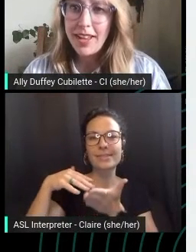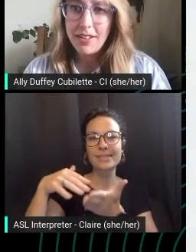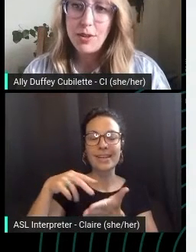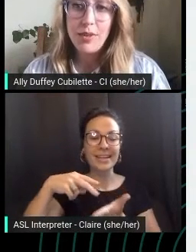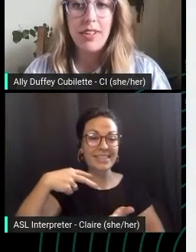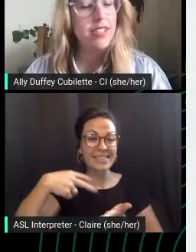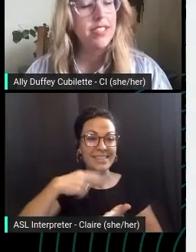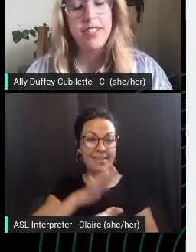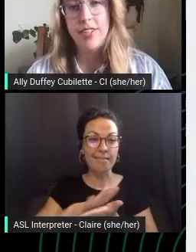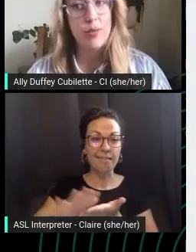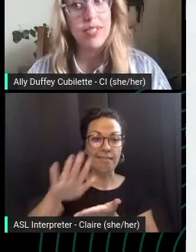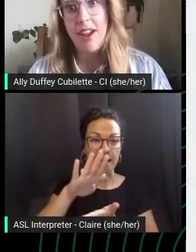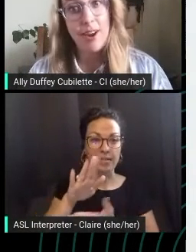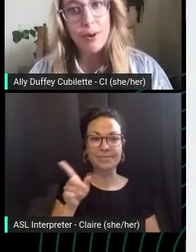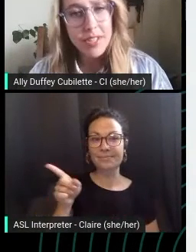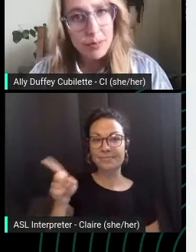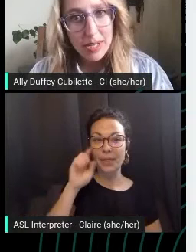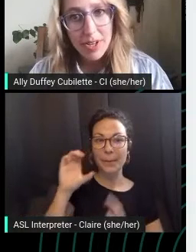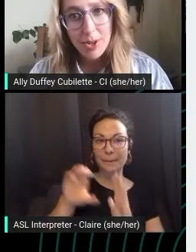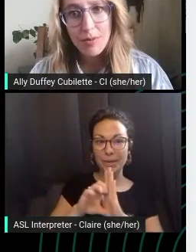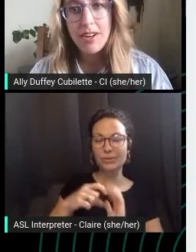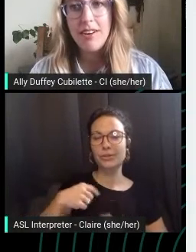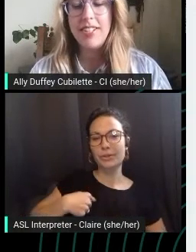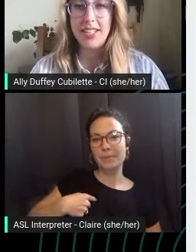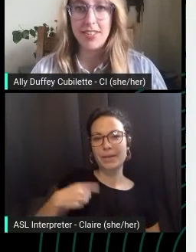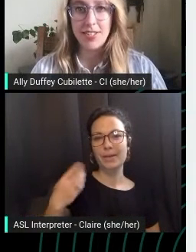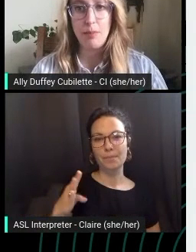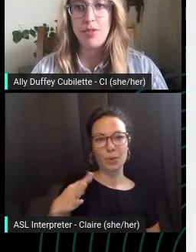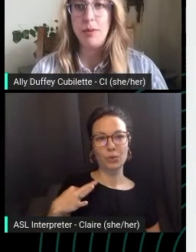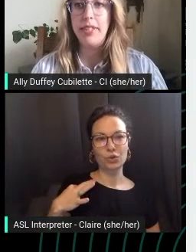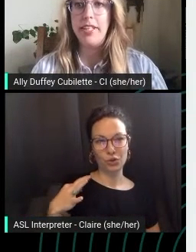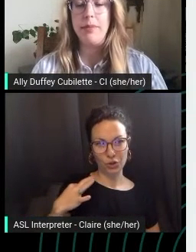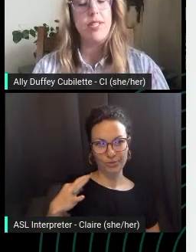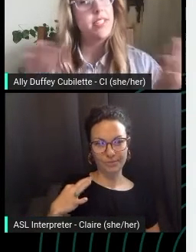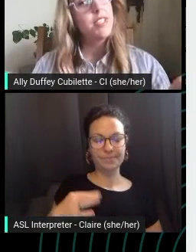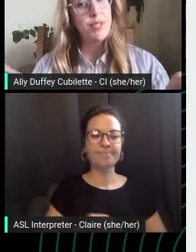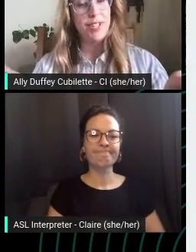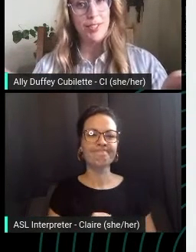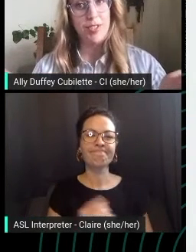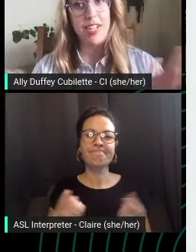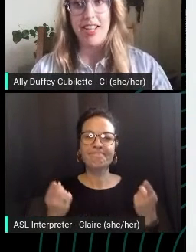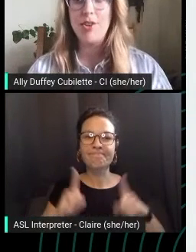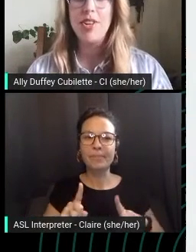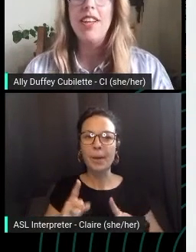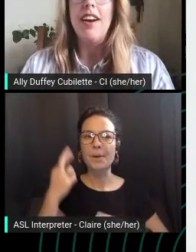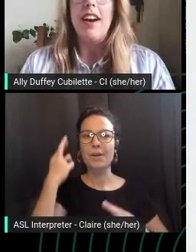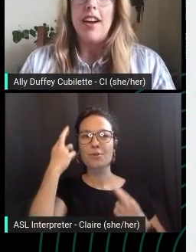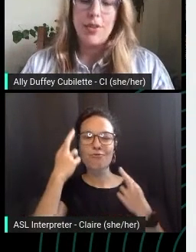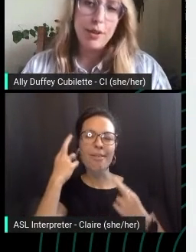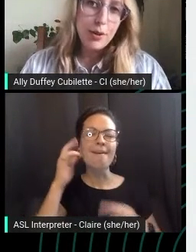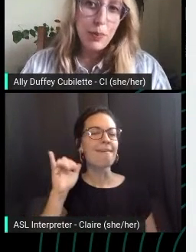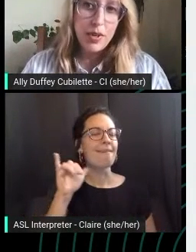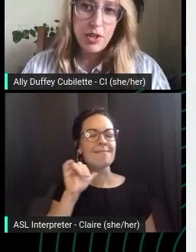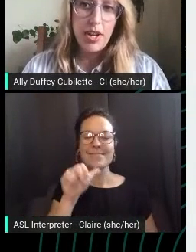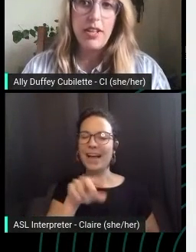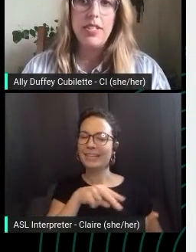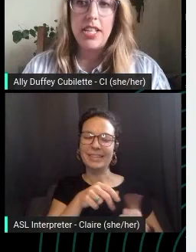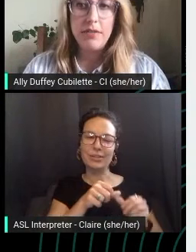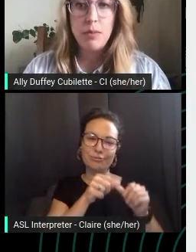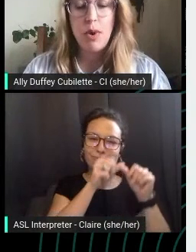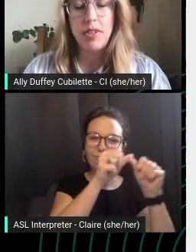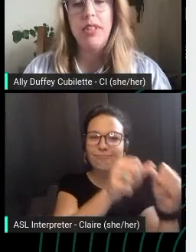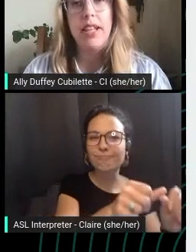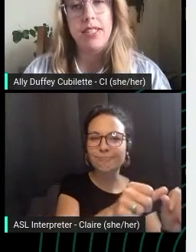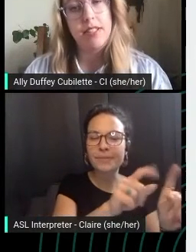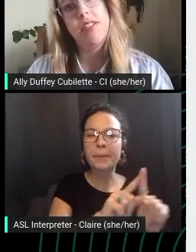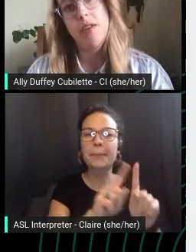I began to realize that dance was not going to be my career and take the steps that would lead me to this particular stage, I started to appreciate